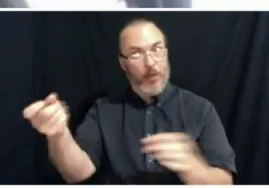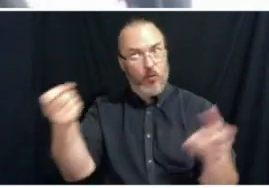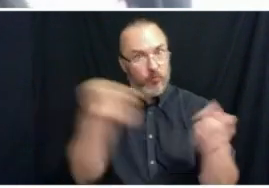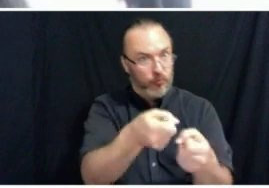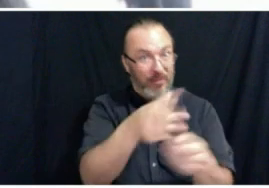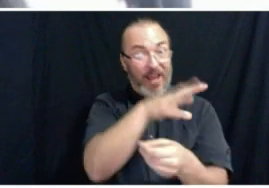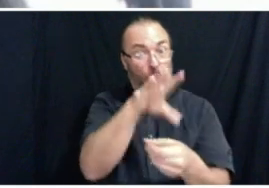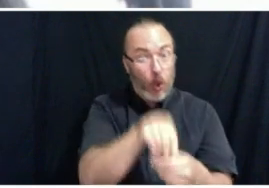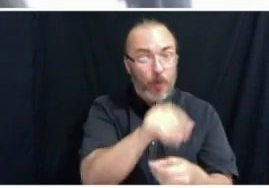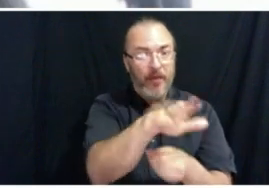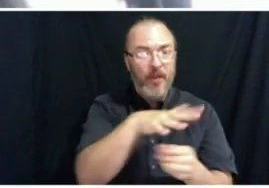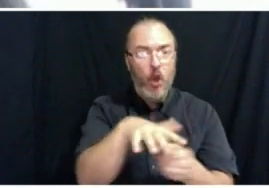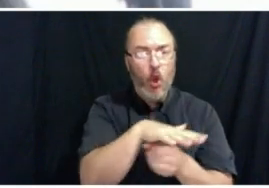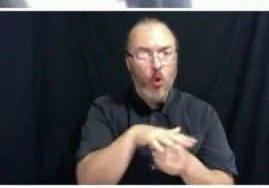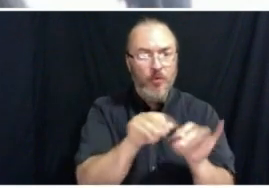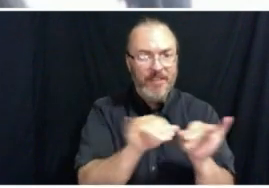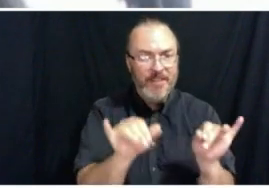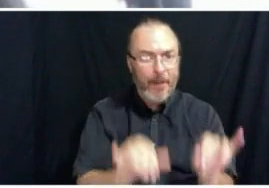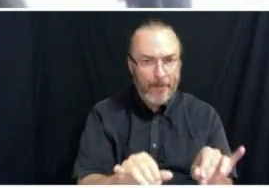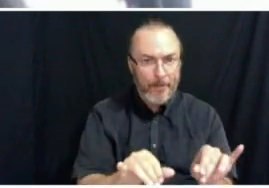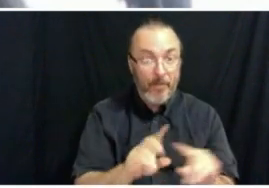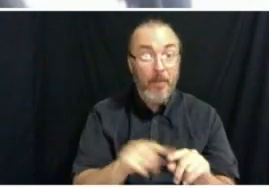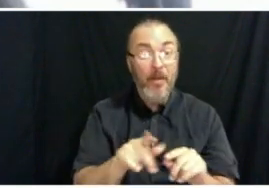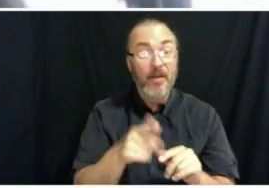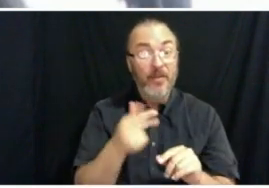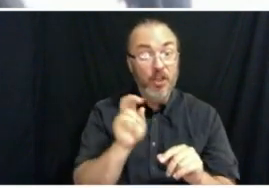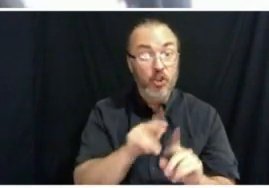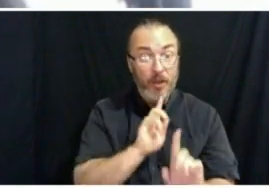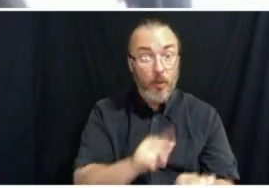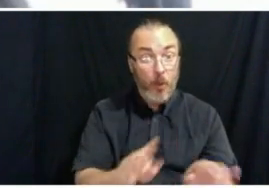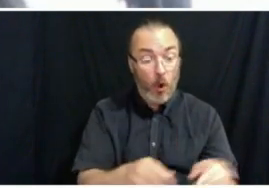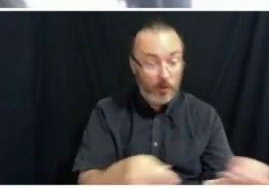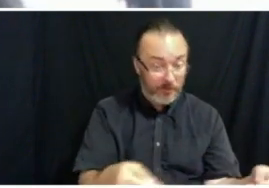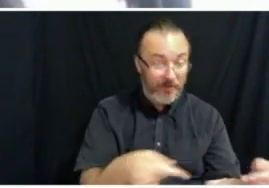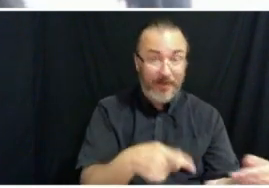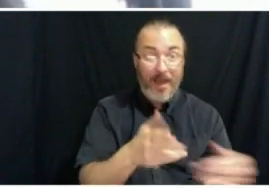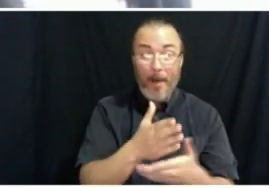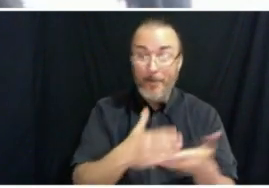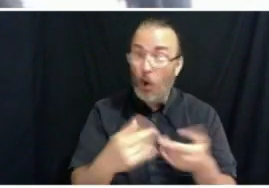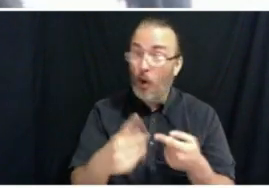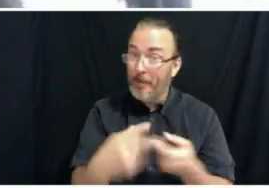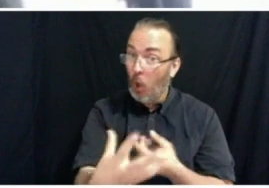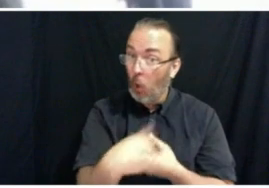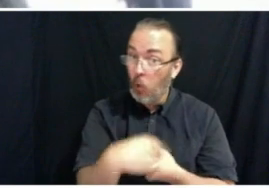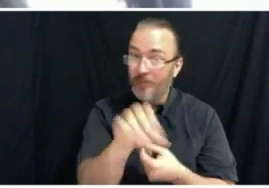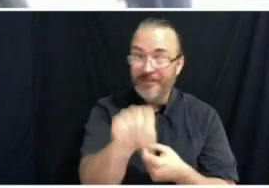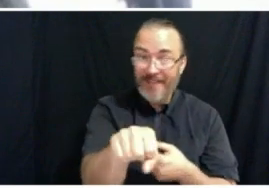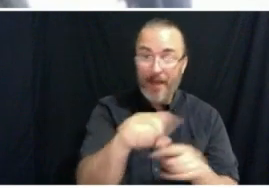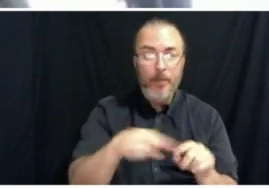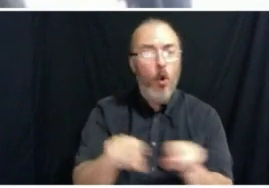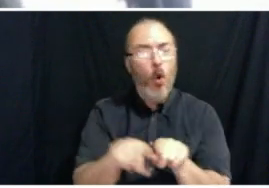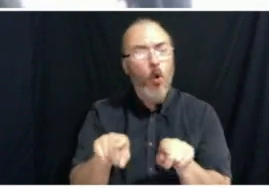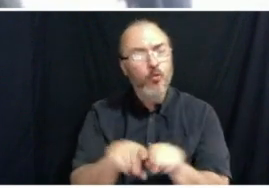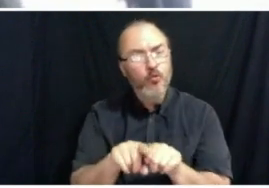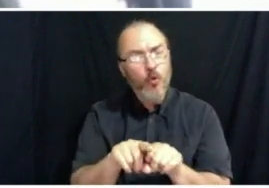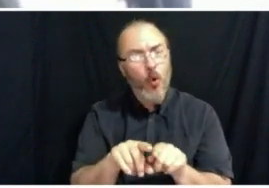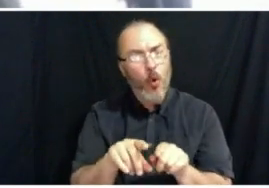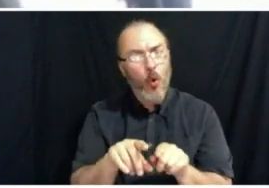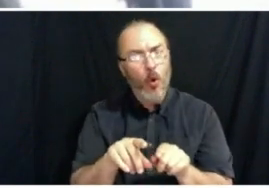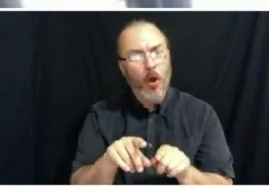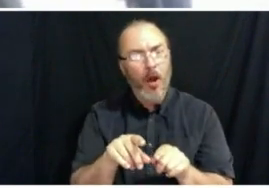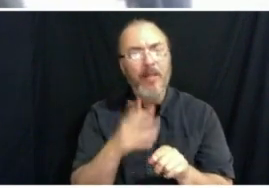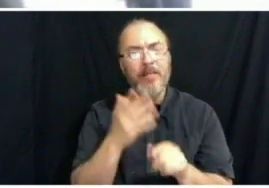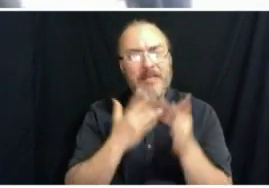that the problem is partly inclusion, but it's also partly a serious underfunding